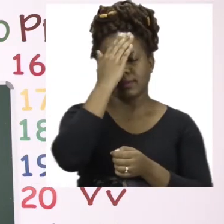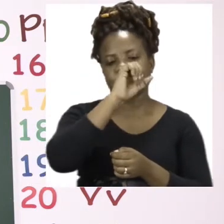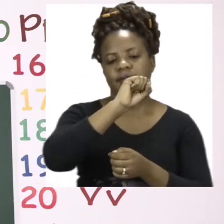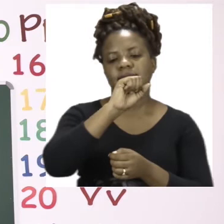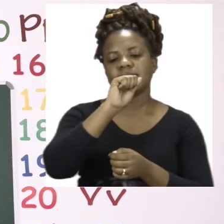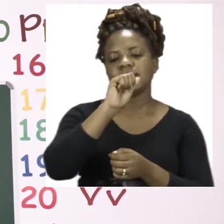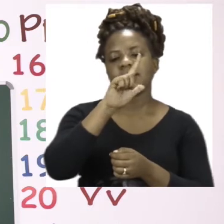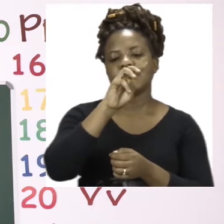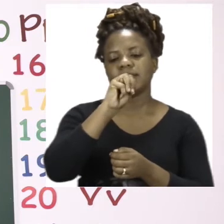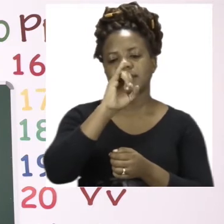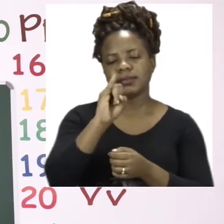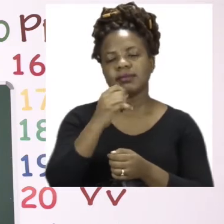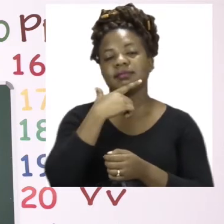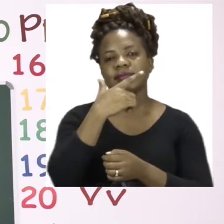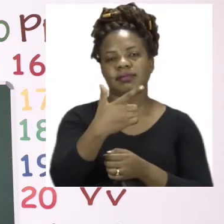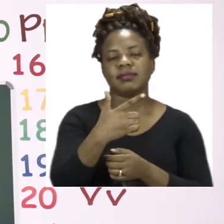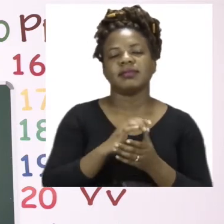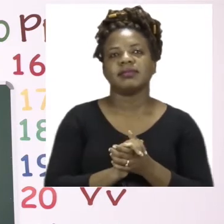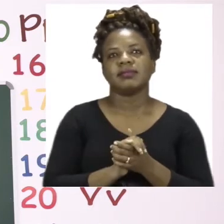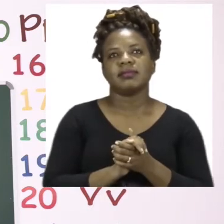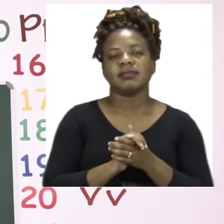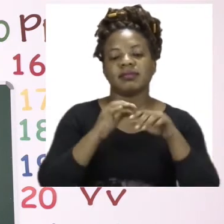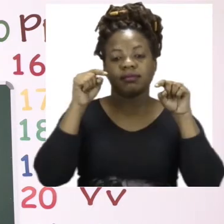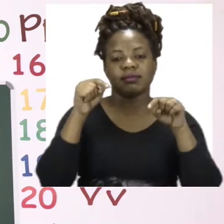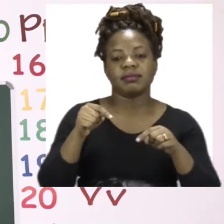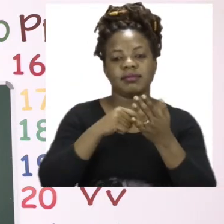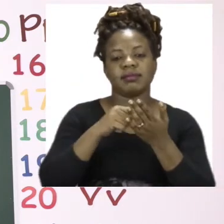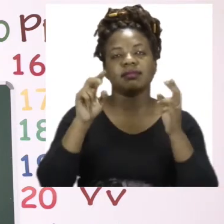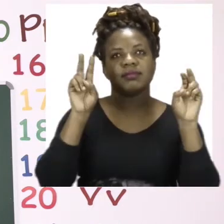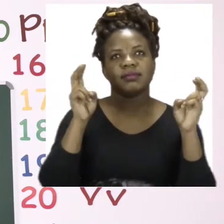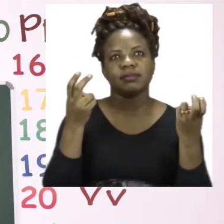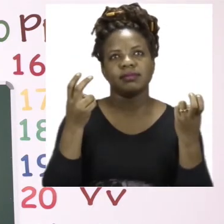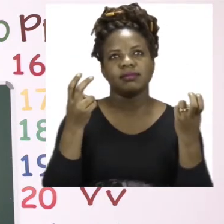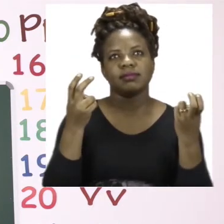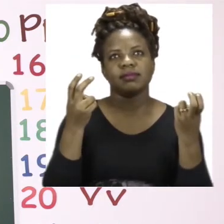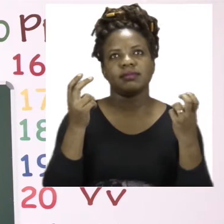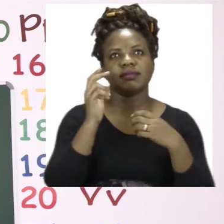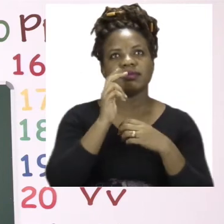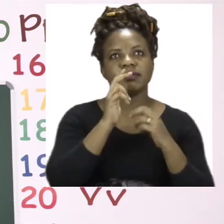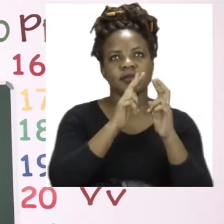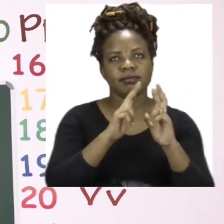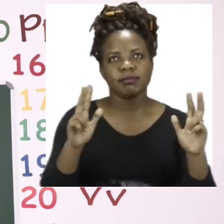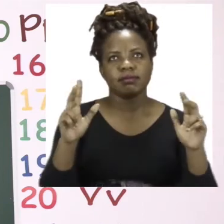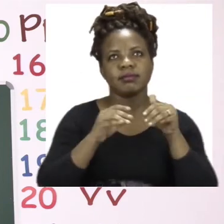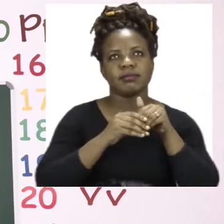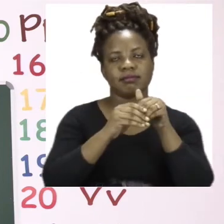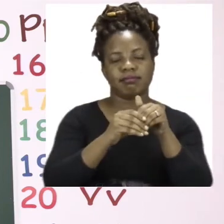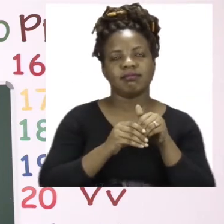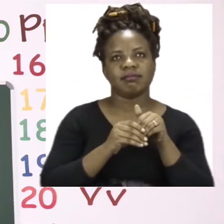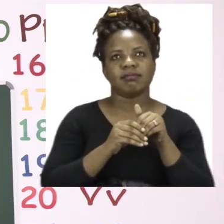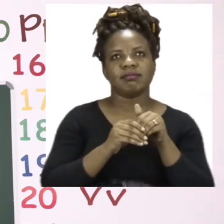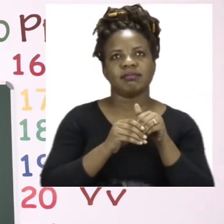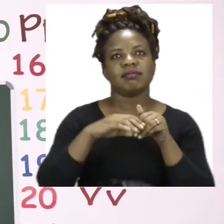you so much for joining me today. Our theme this week is public transport